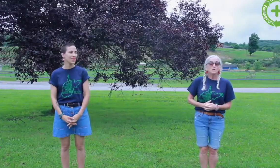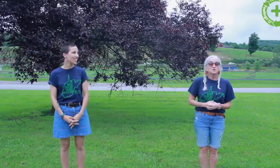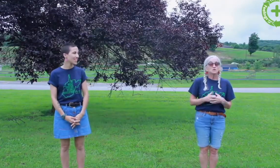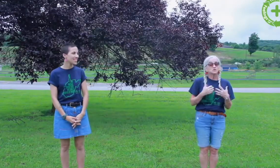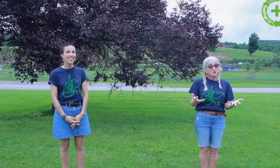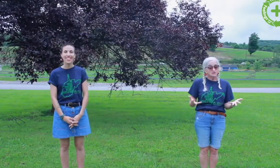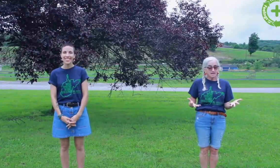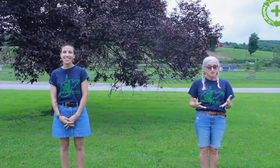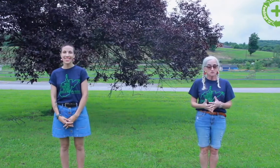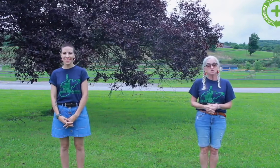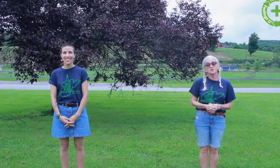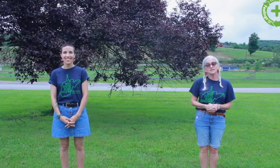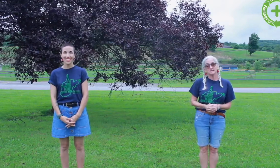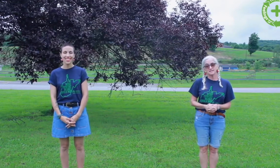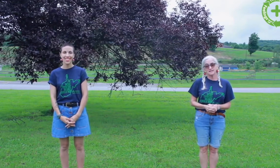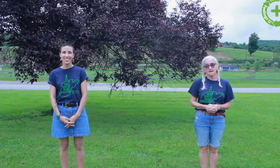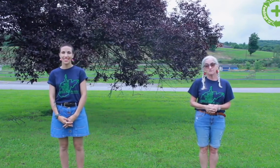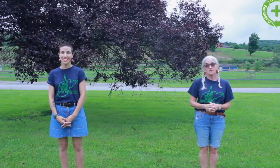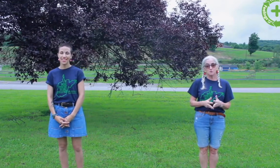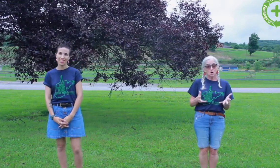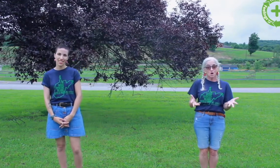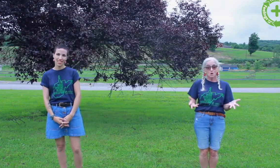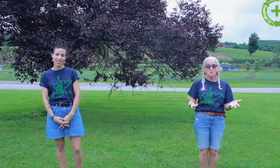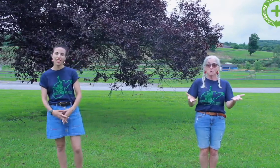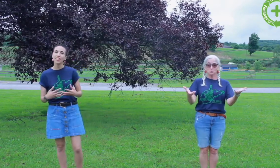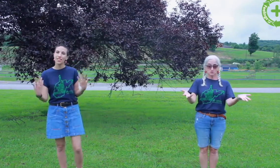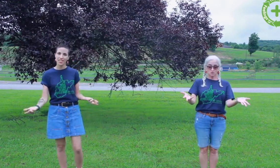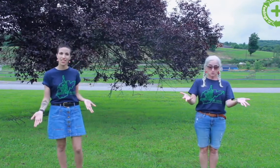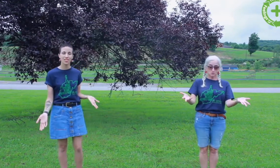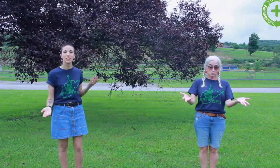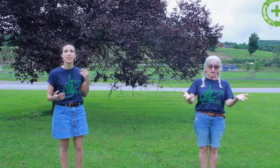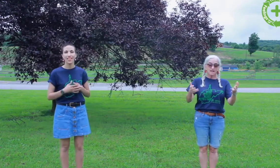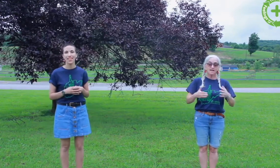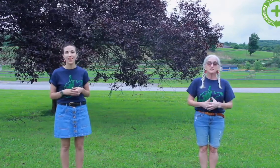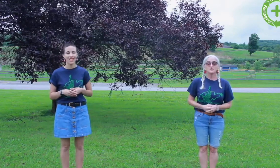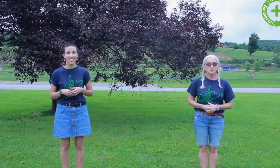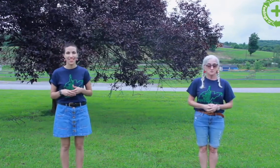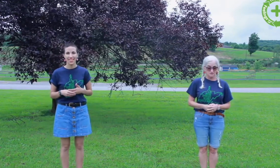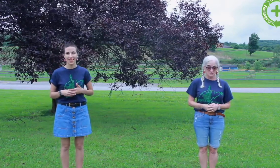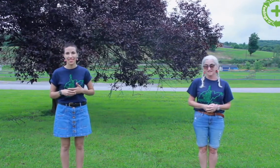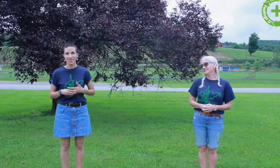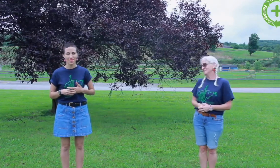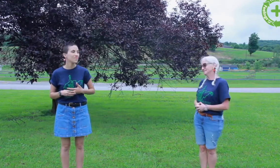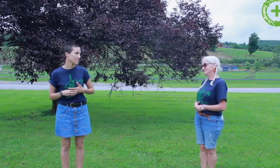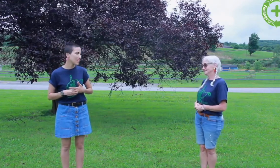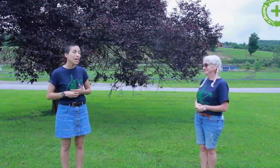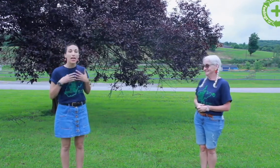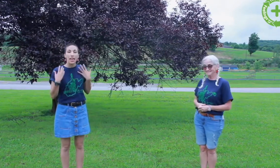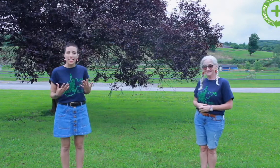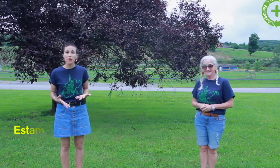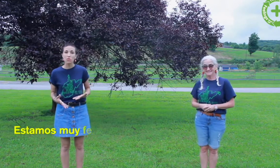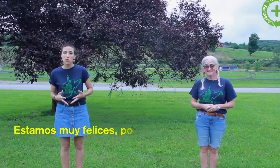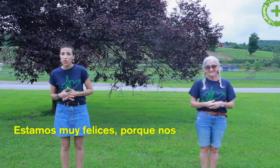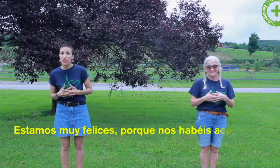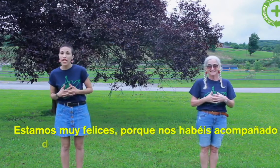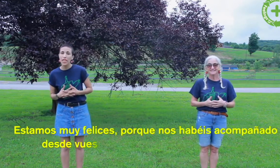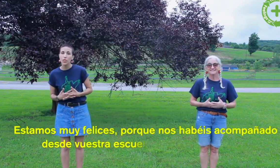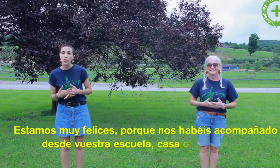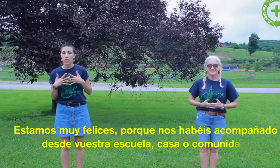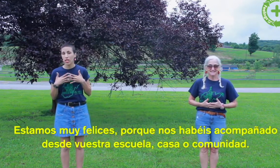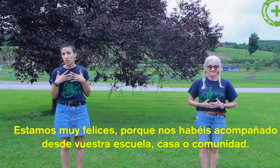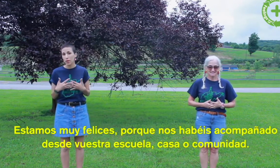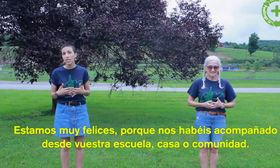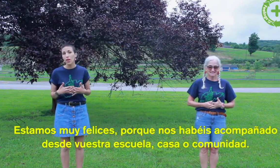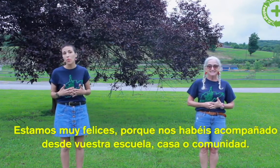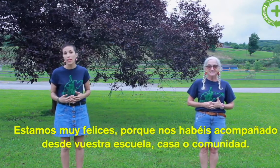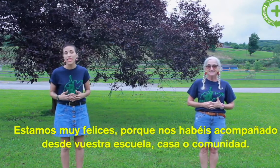We are so glad you've joined us today from your home, your school, and our community. We so glad